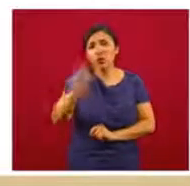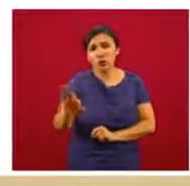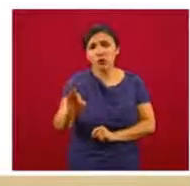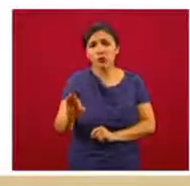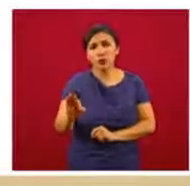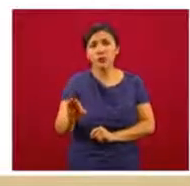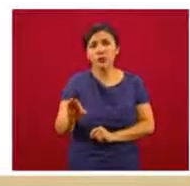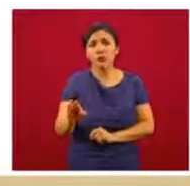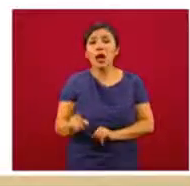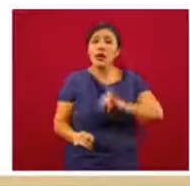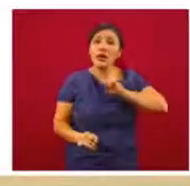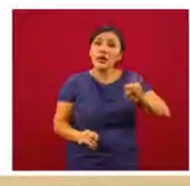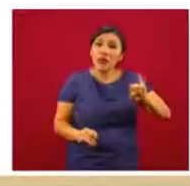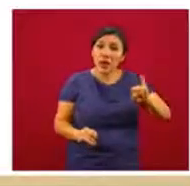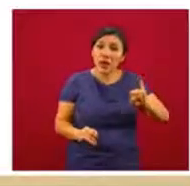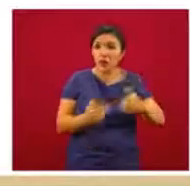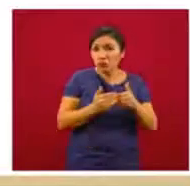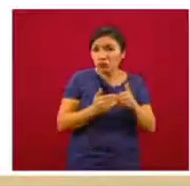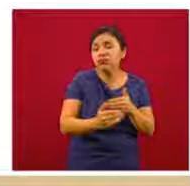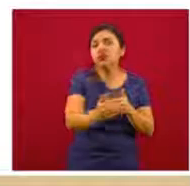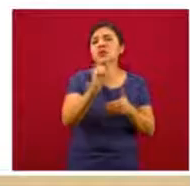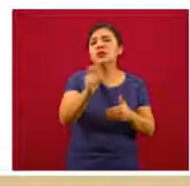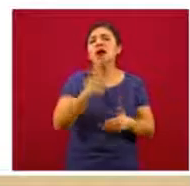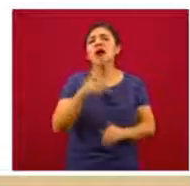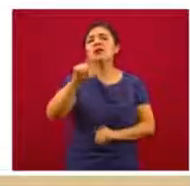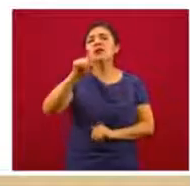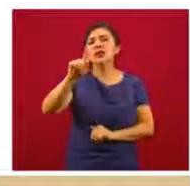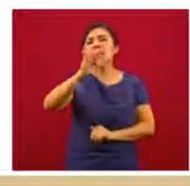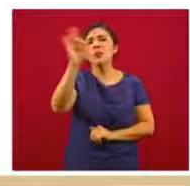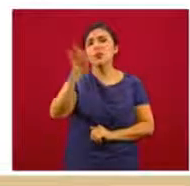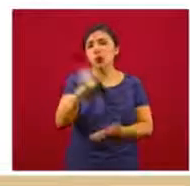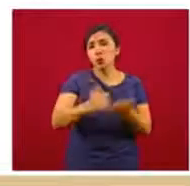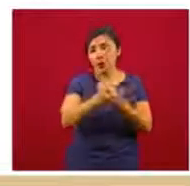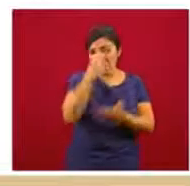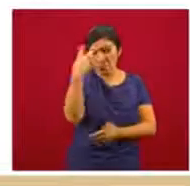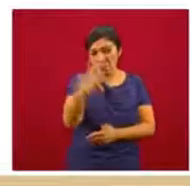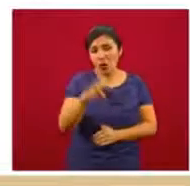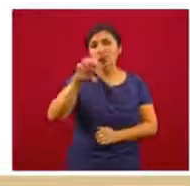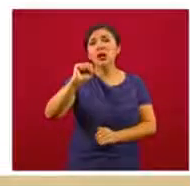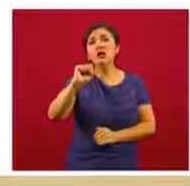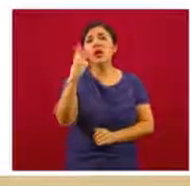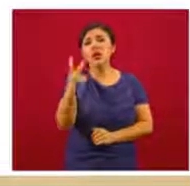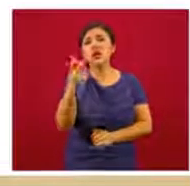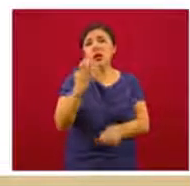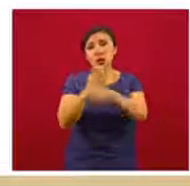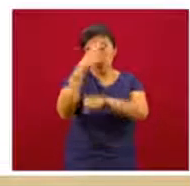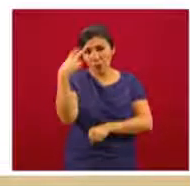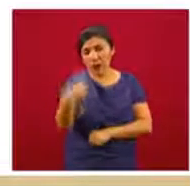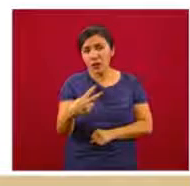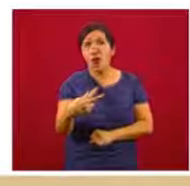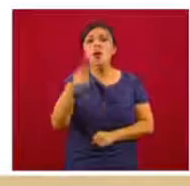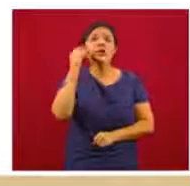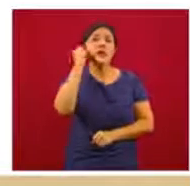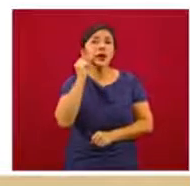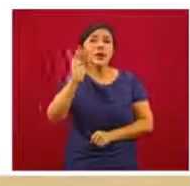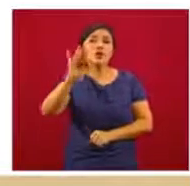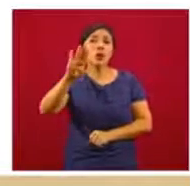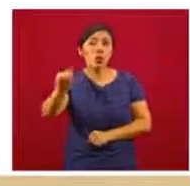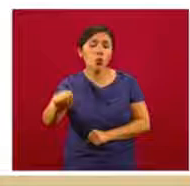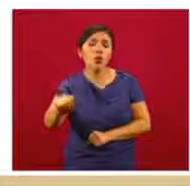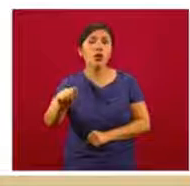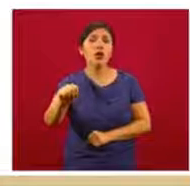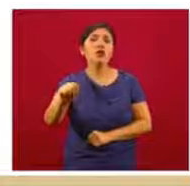average hospital occupancy 40%, and on the left, We have 70% for Mexico